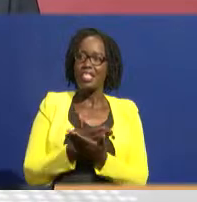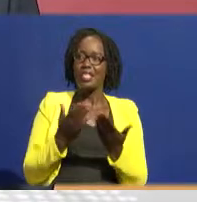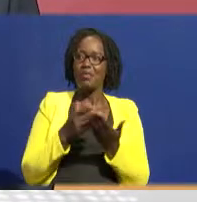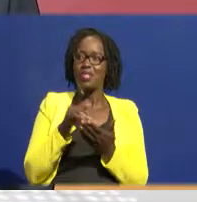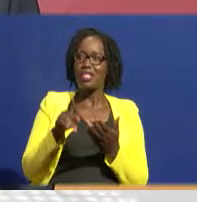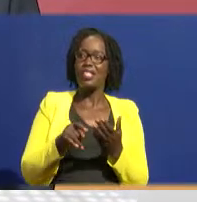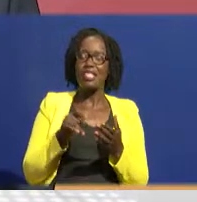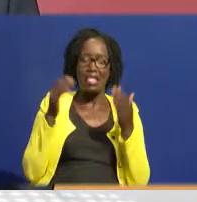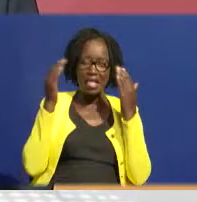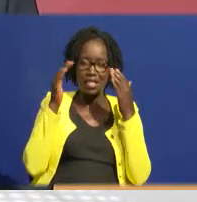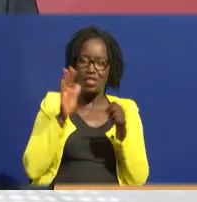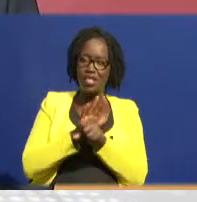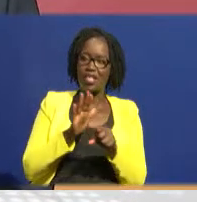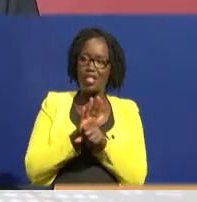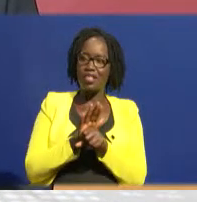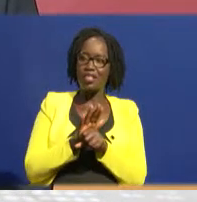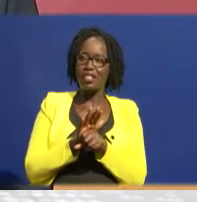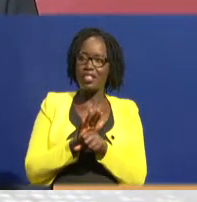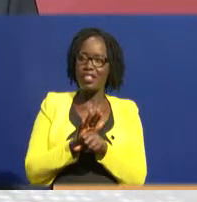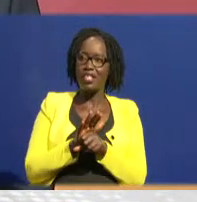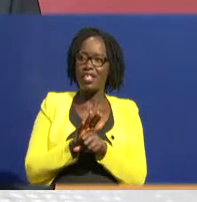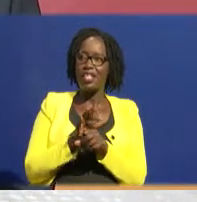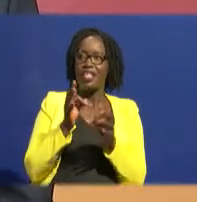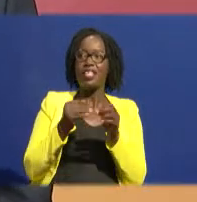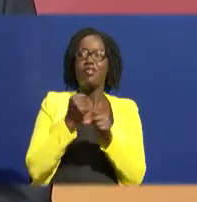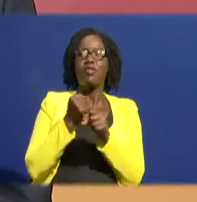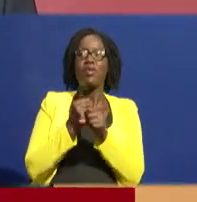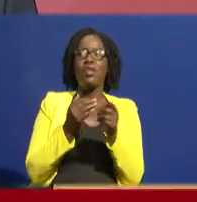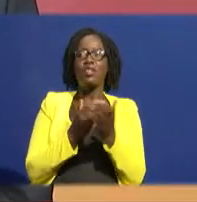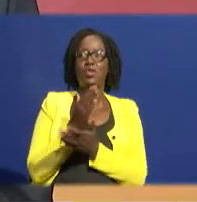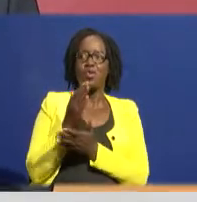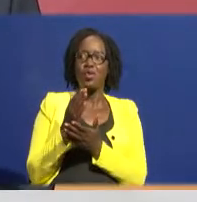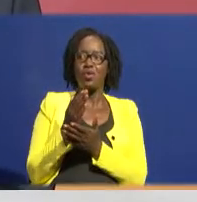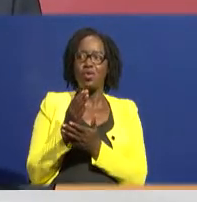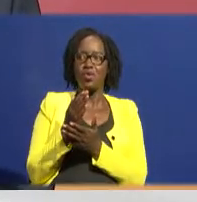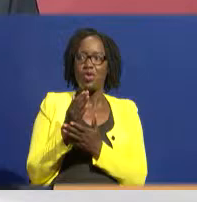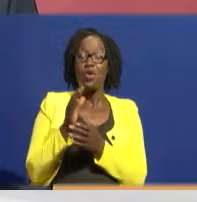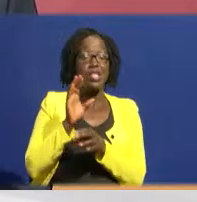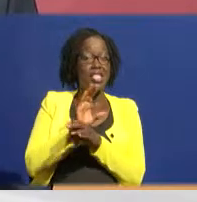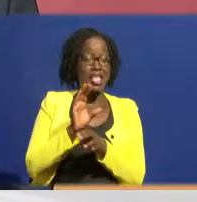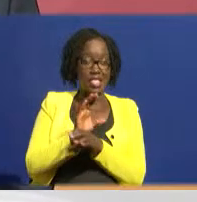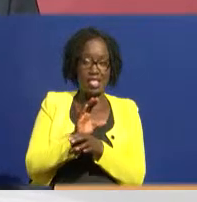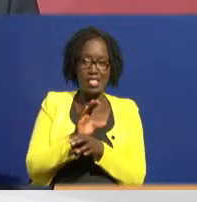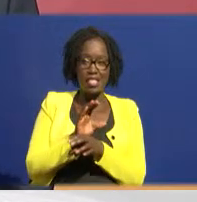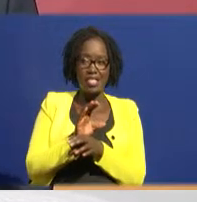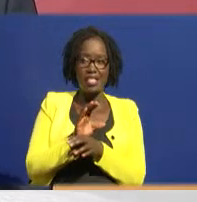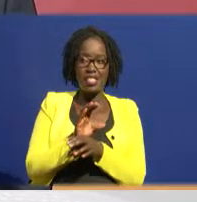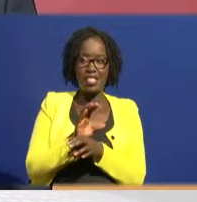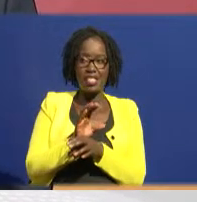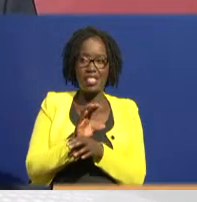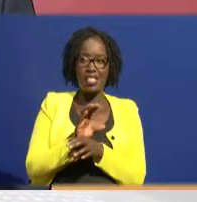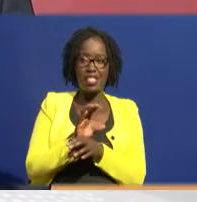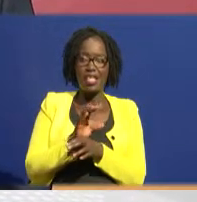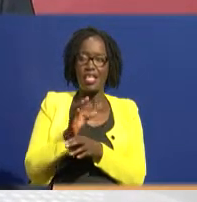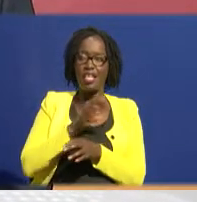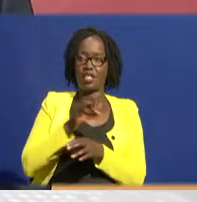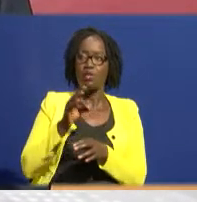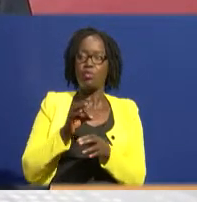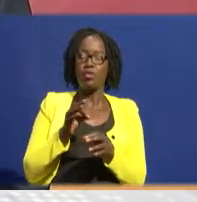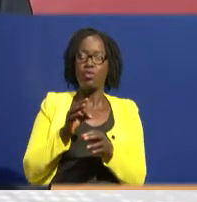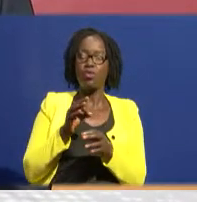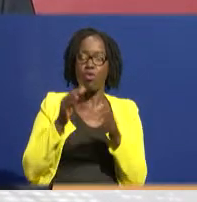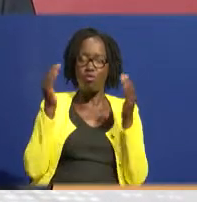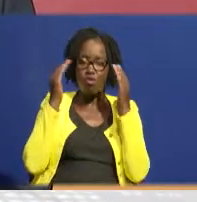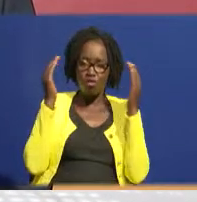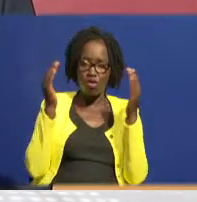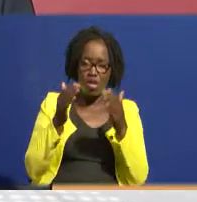a lot of attention, and I think if we work through with churches and with a spiritual aspect,